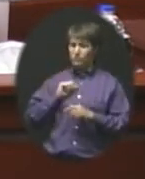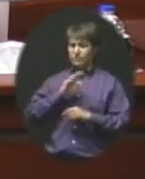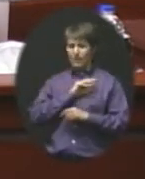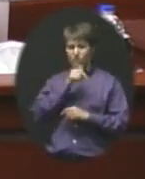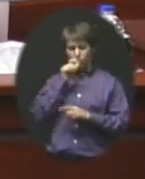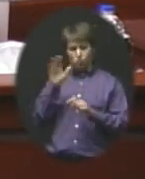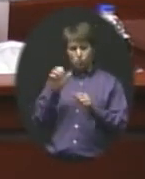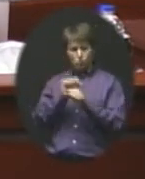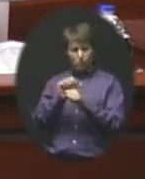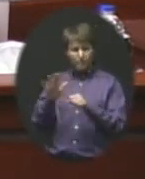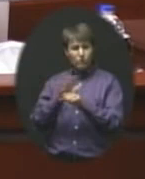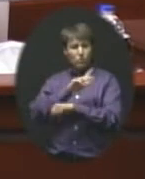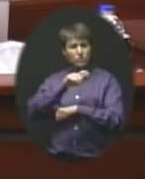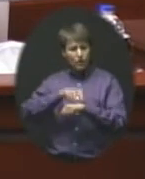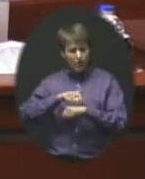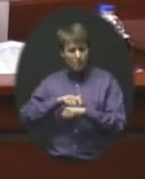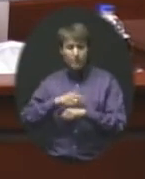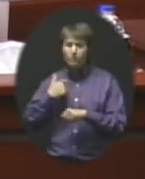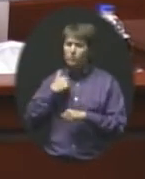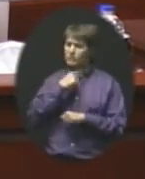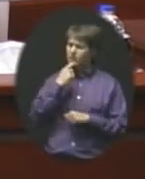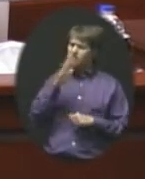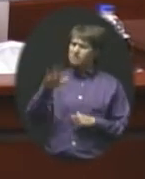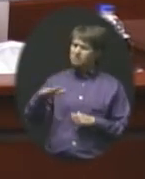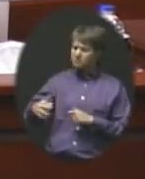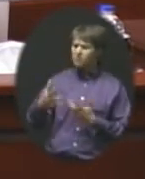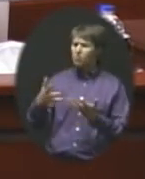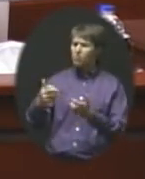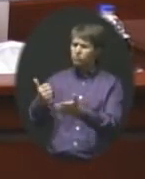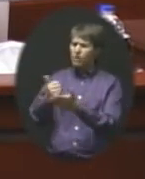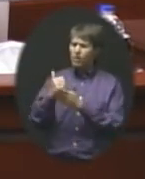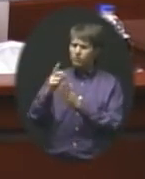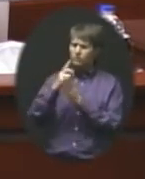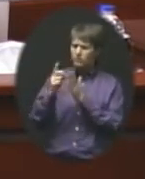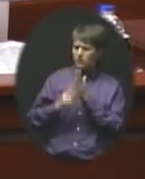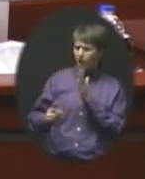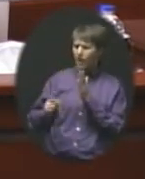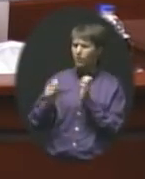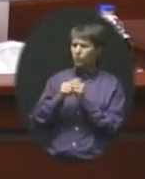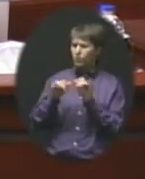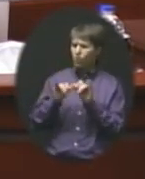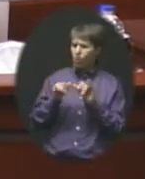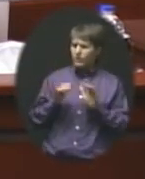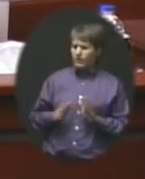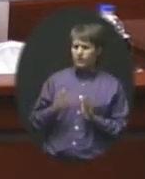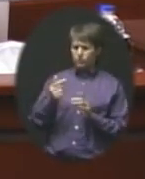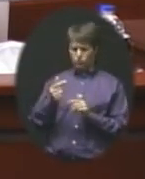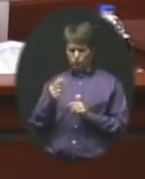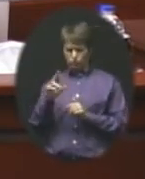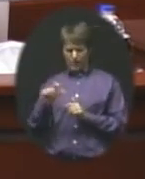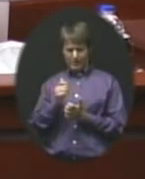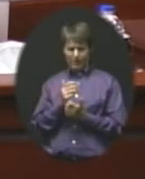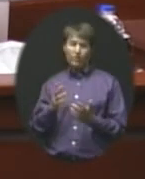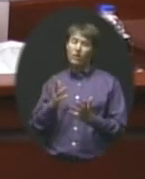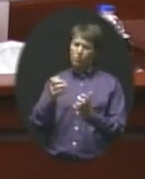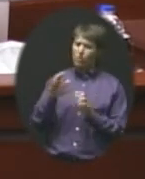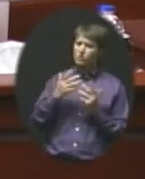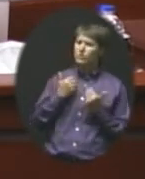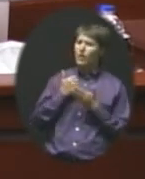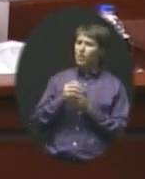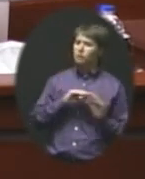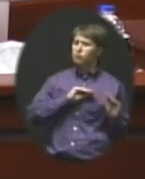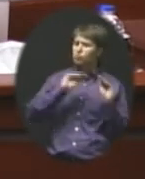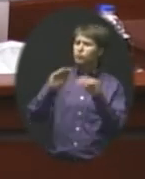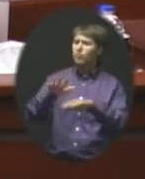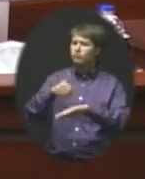full time. We said, oh, by the way, we want you to help help design this thing with the architects and with Greg, and then we want you to help move it over and